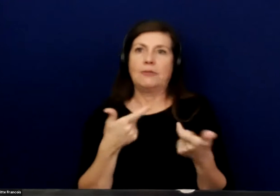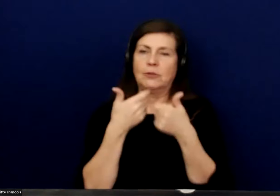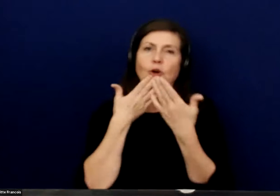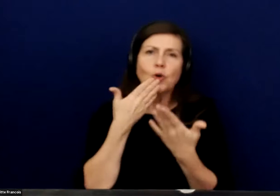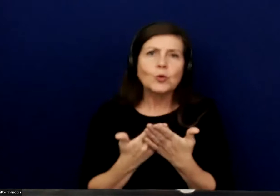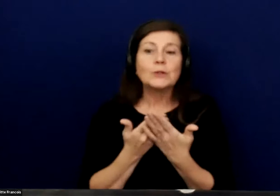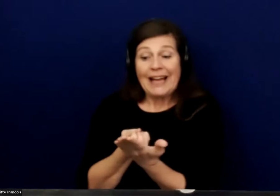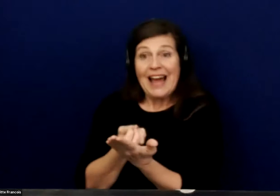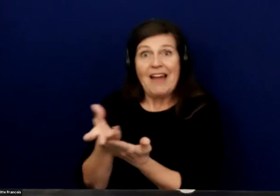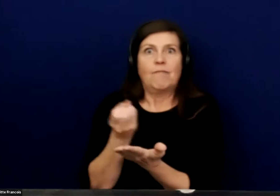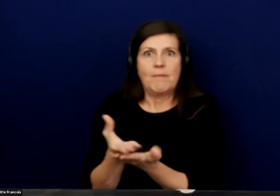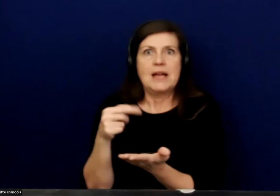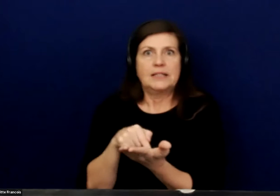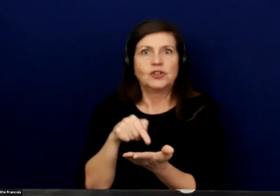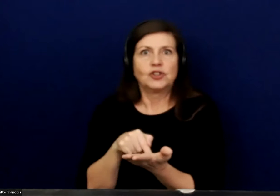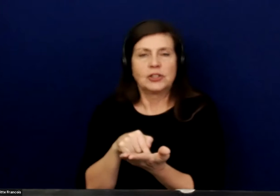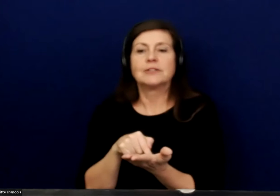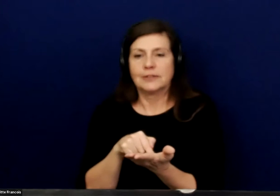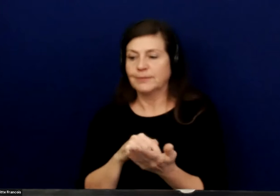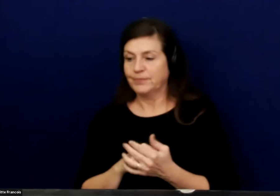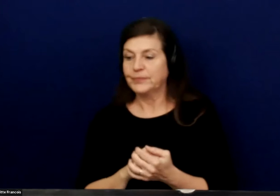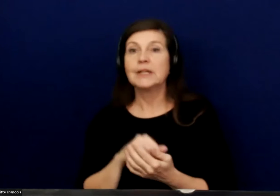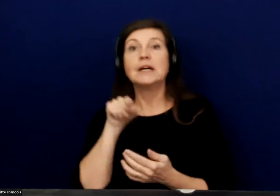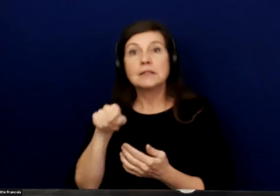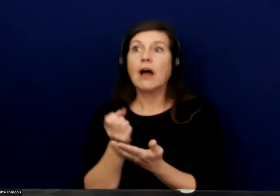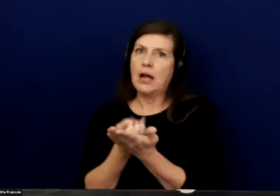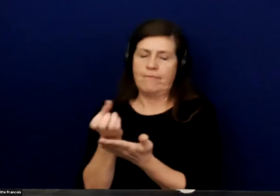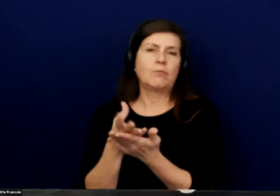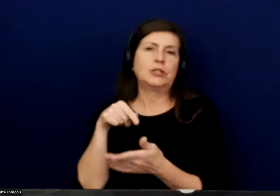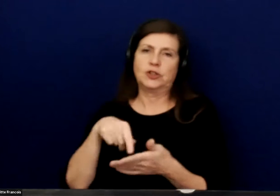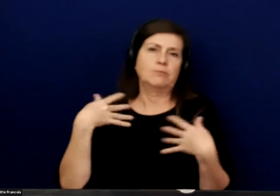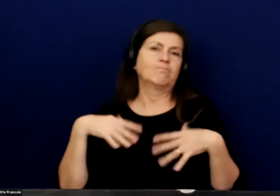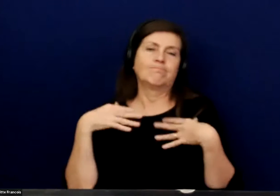mentioned, that is something that we talked about a lot. That information is key here.